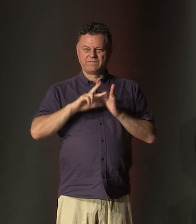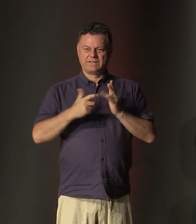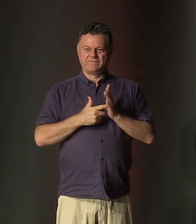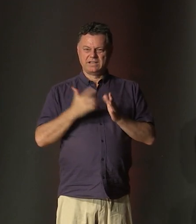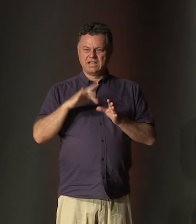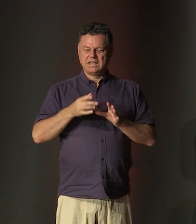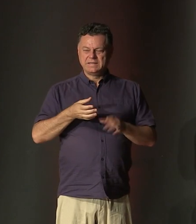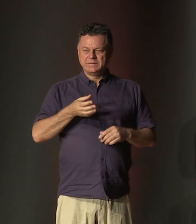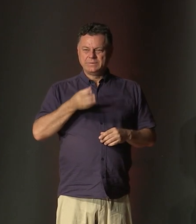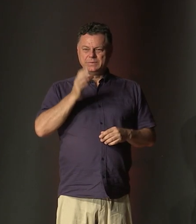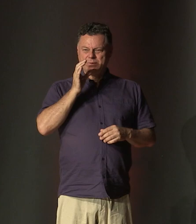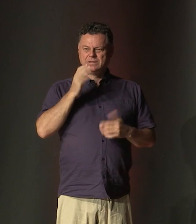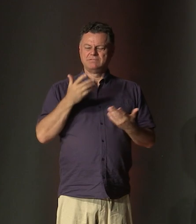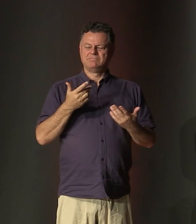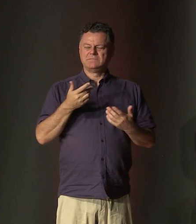tummy."